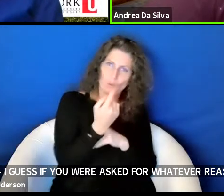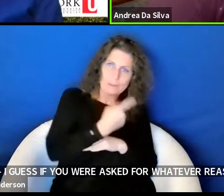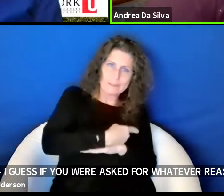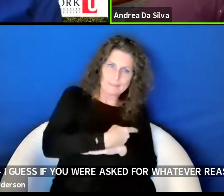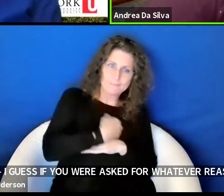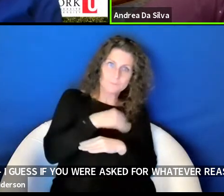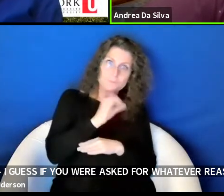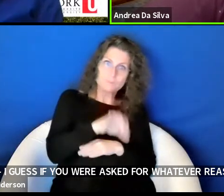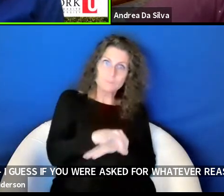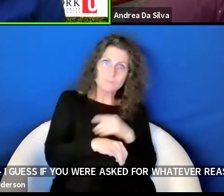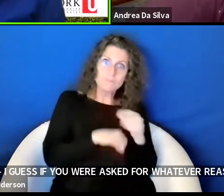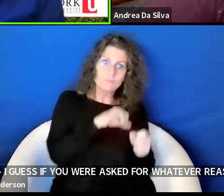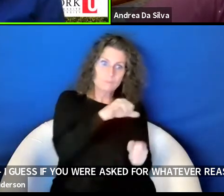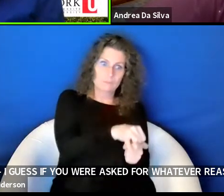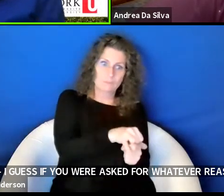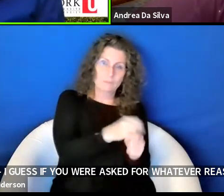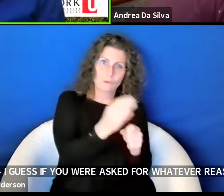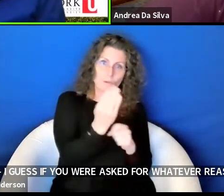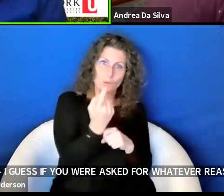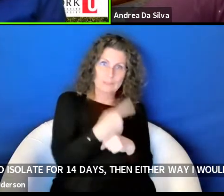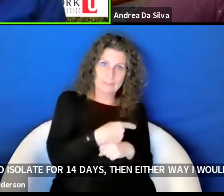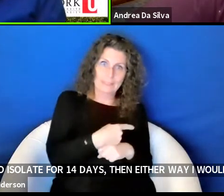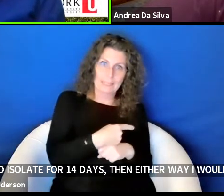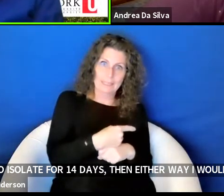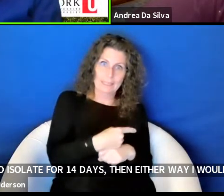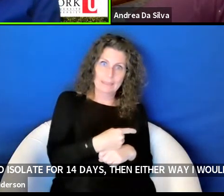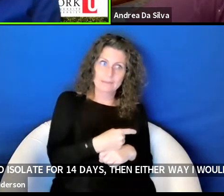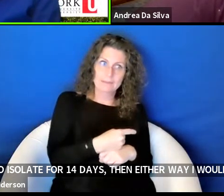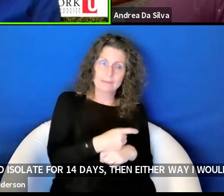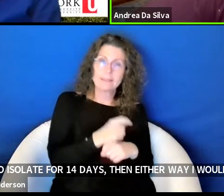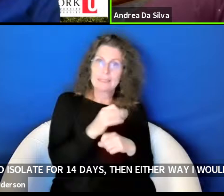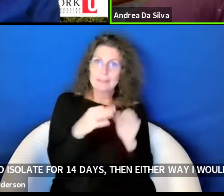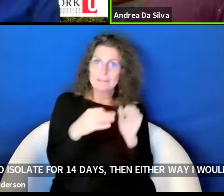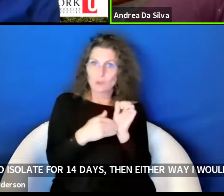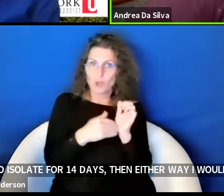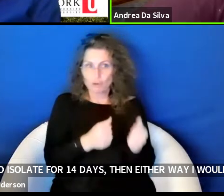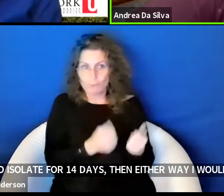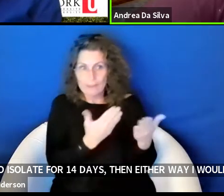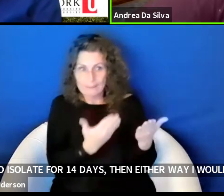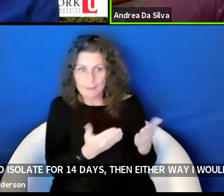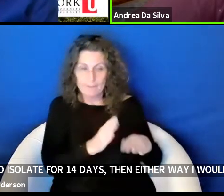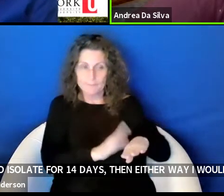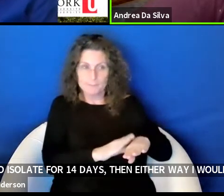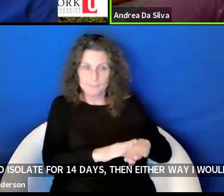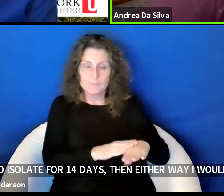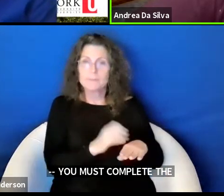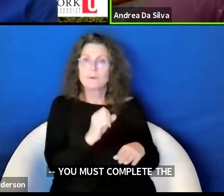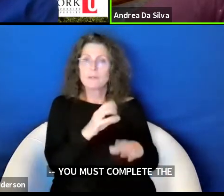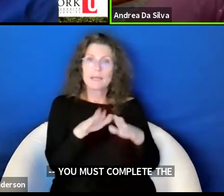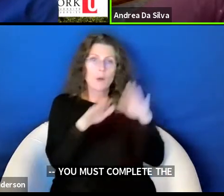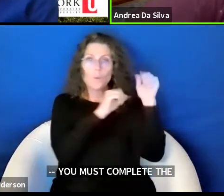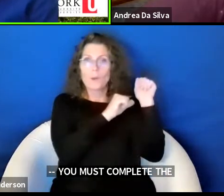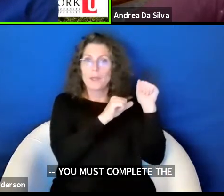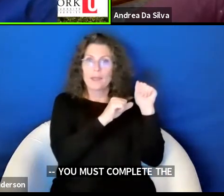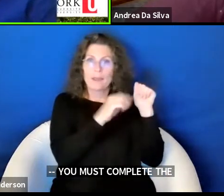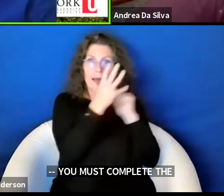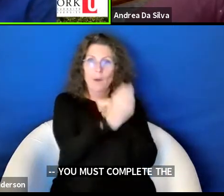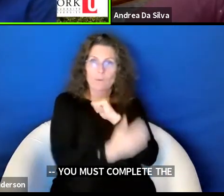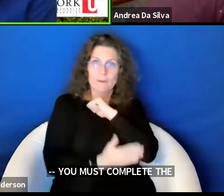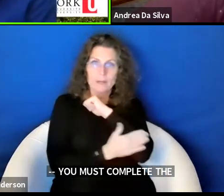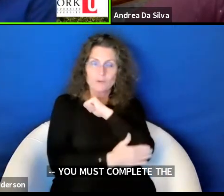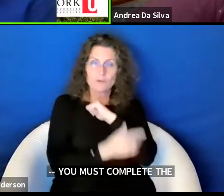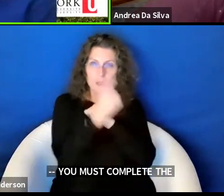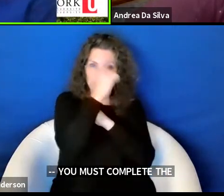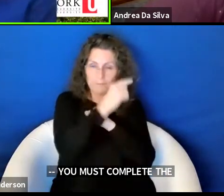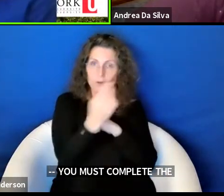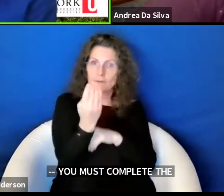must complete the isolation period. And like, for example, if you were away out of country for 14